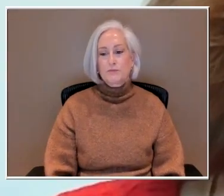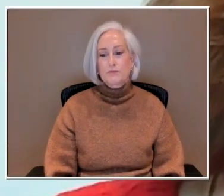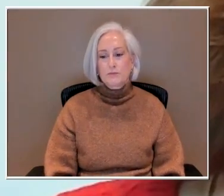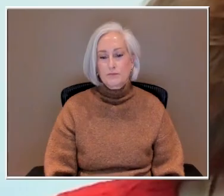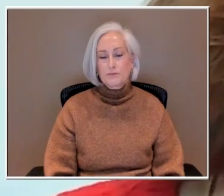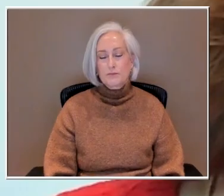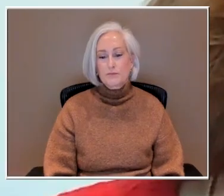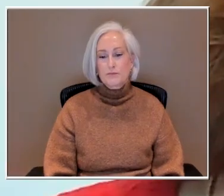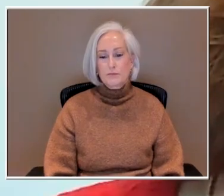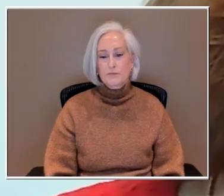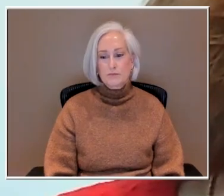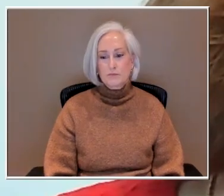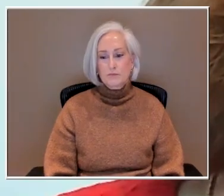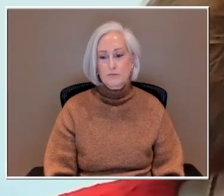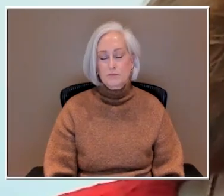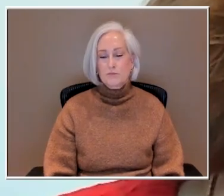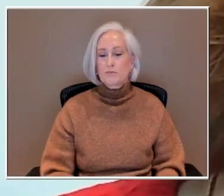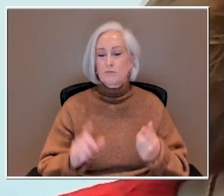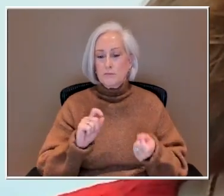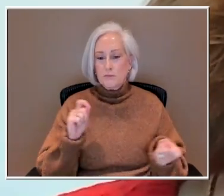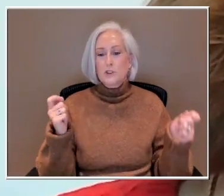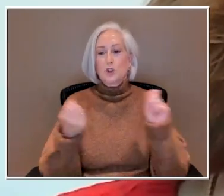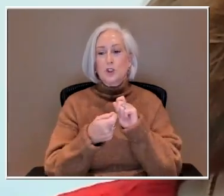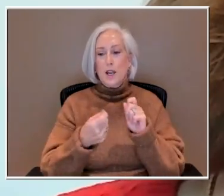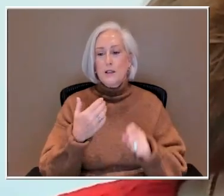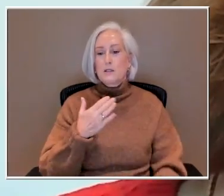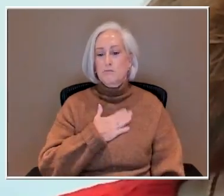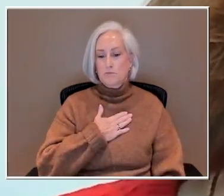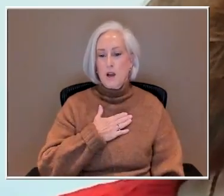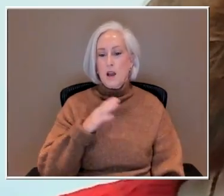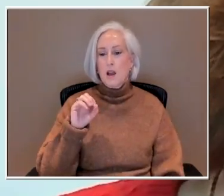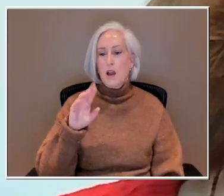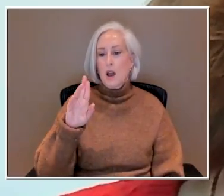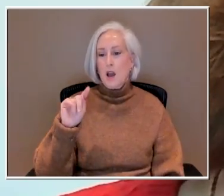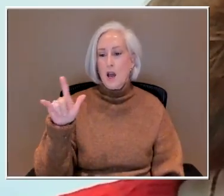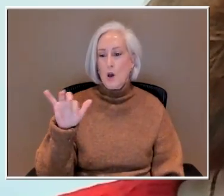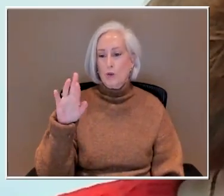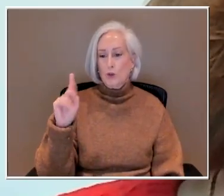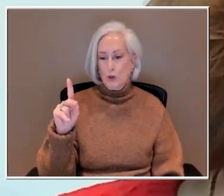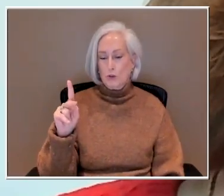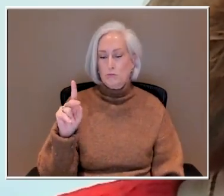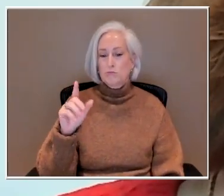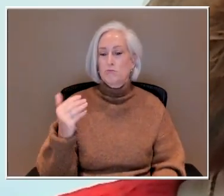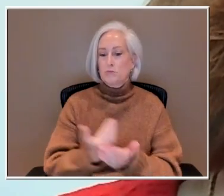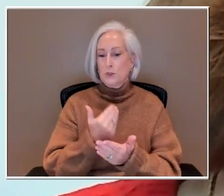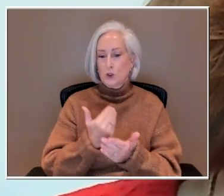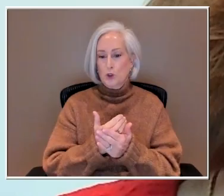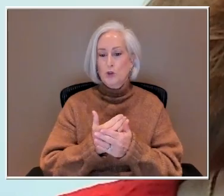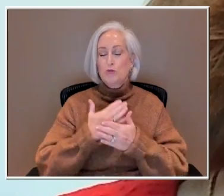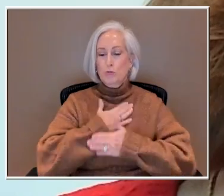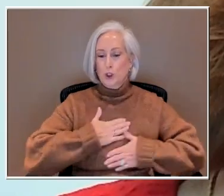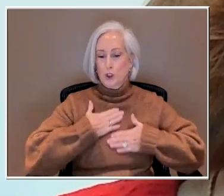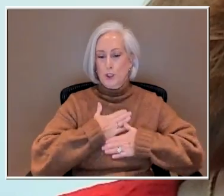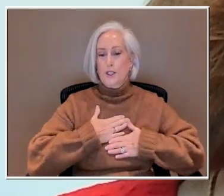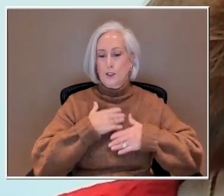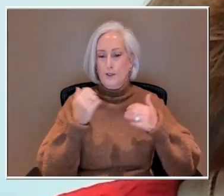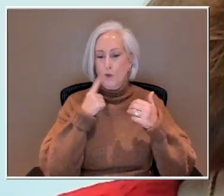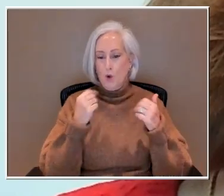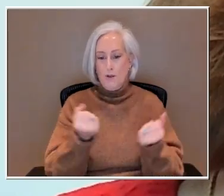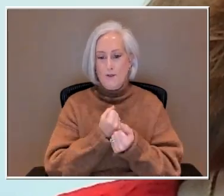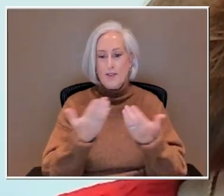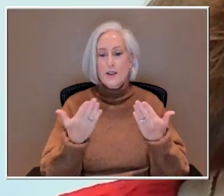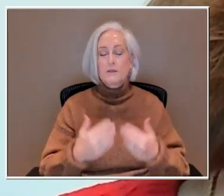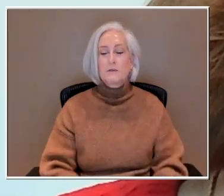It's kind of completely changed my whole outlook on life, kind of having a new appreciation for everything. Wanting to go